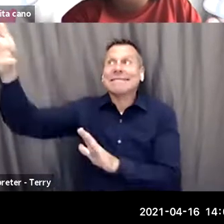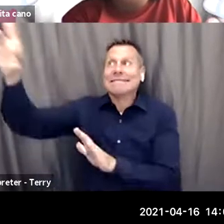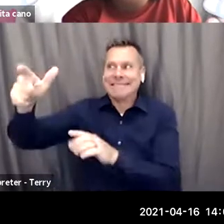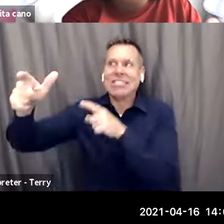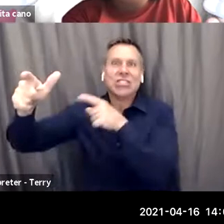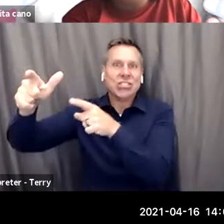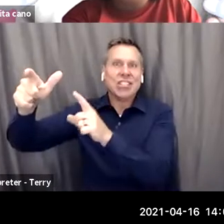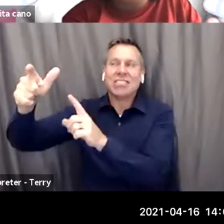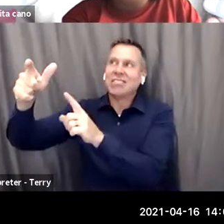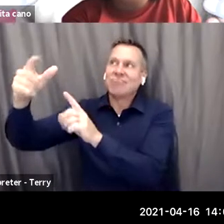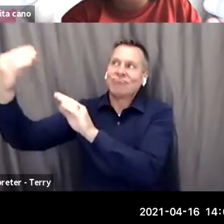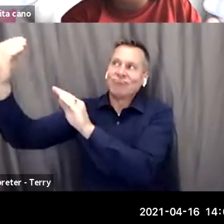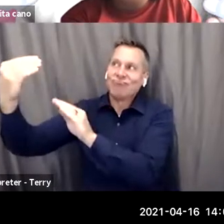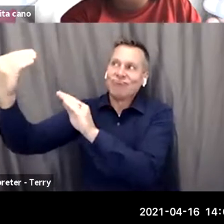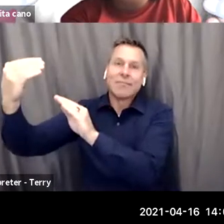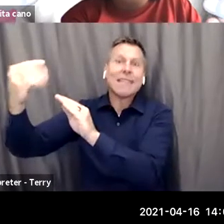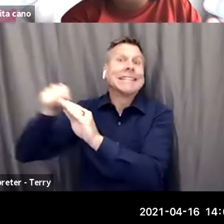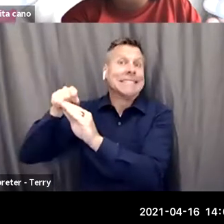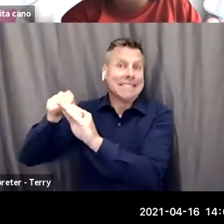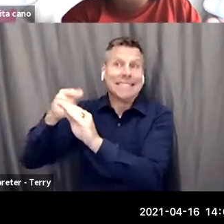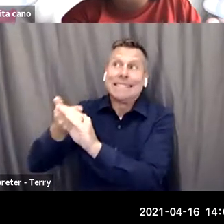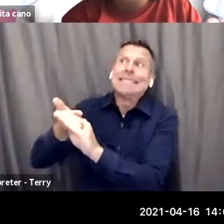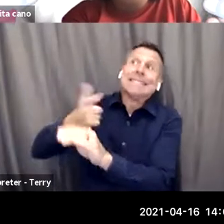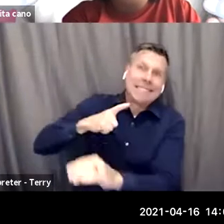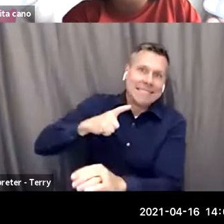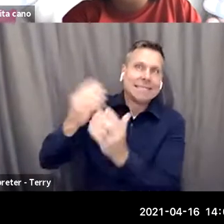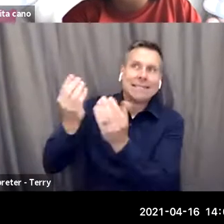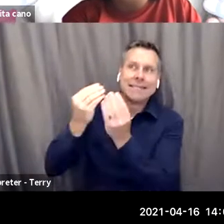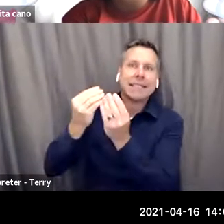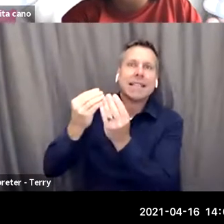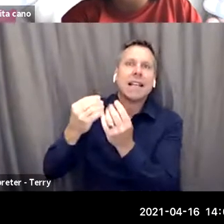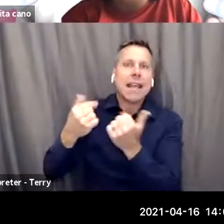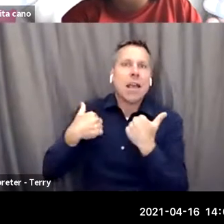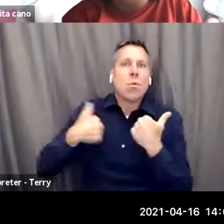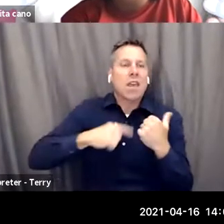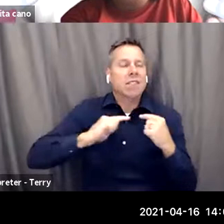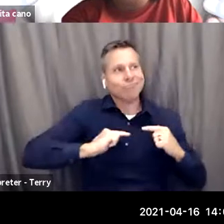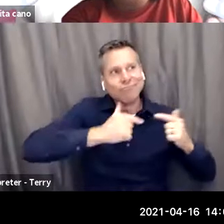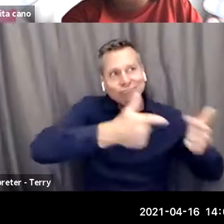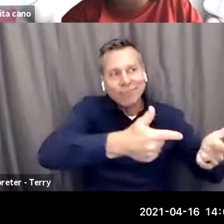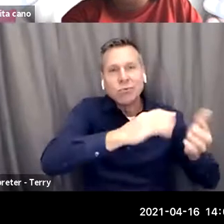mentor. And she did for me what we are now doing for all these other students.